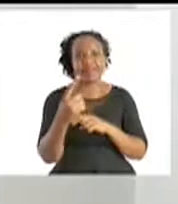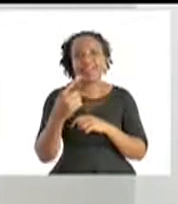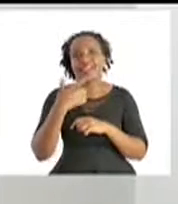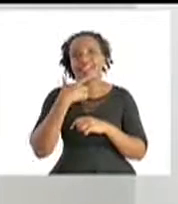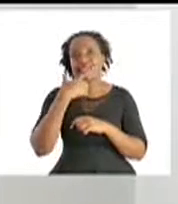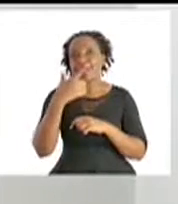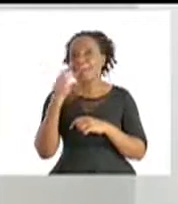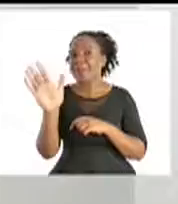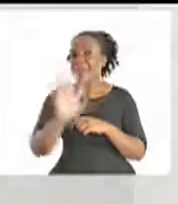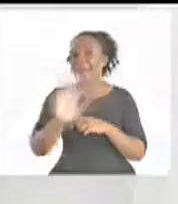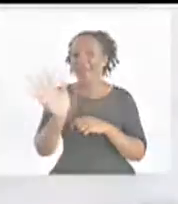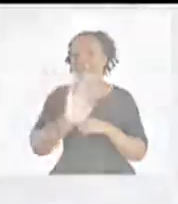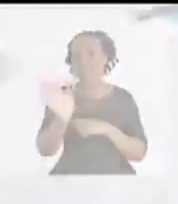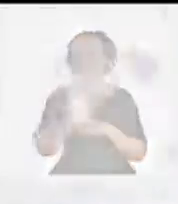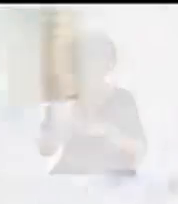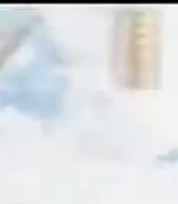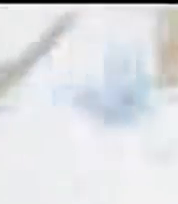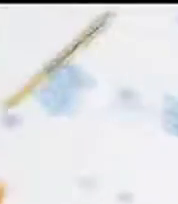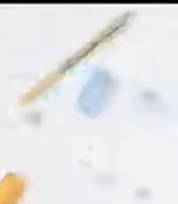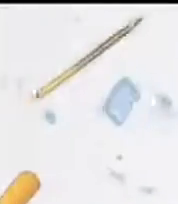and girls. Bye-bye.